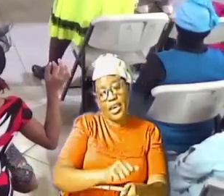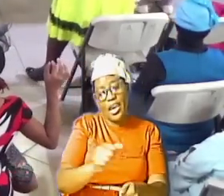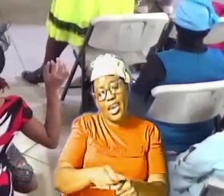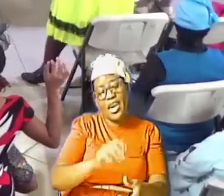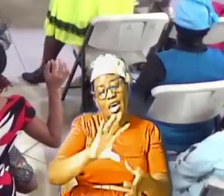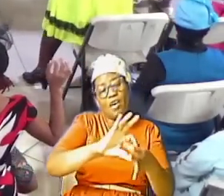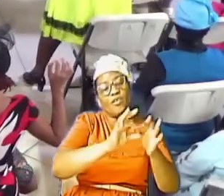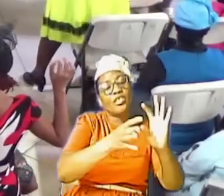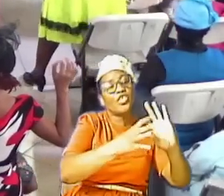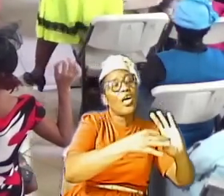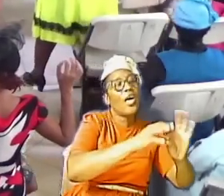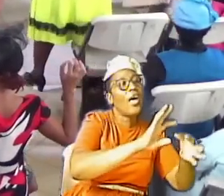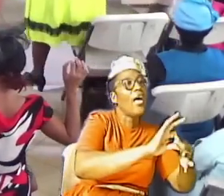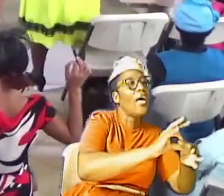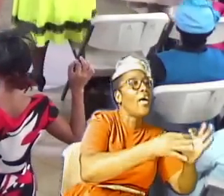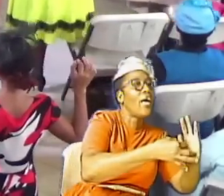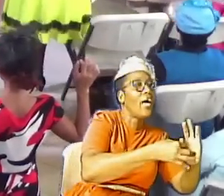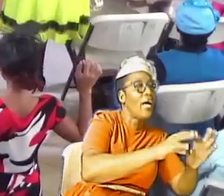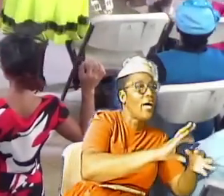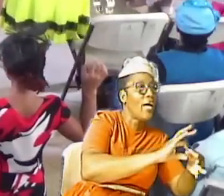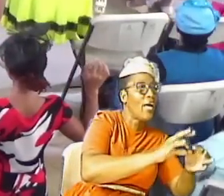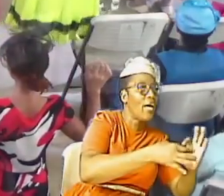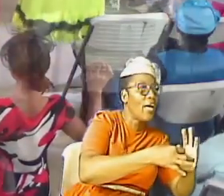shall break every